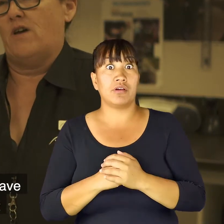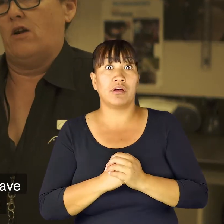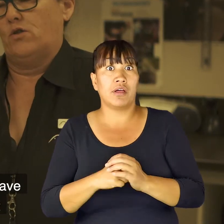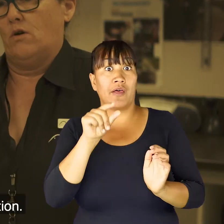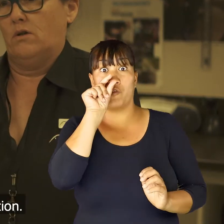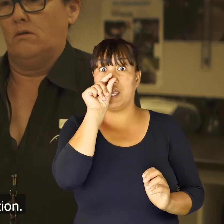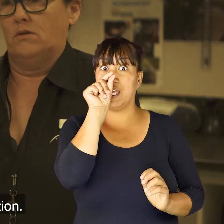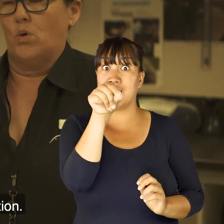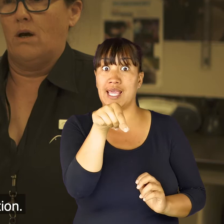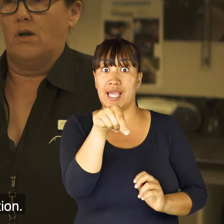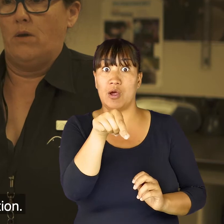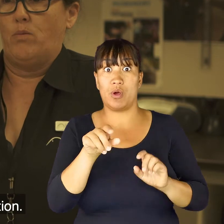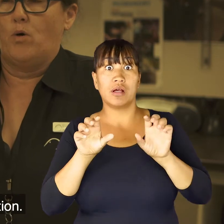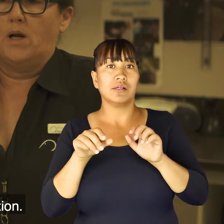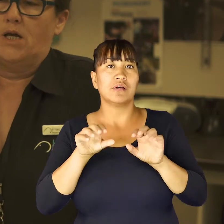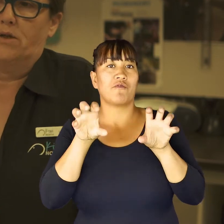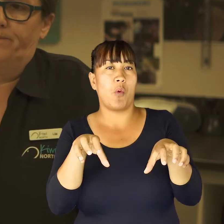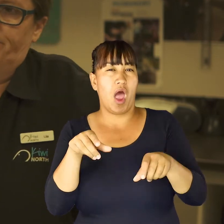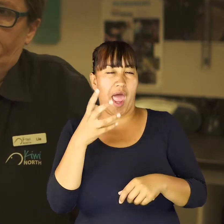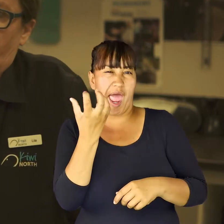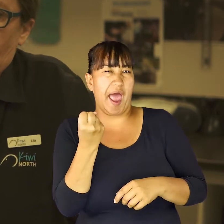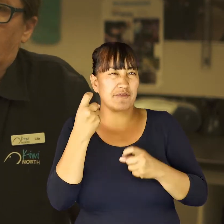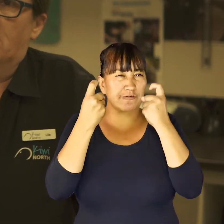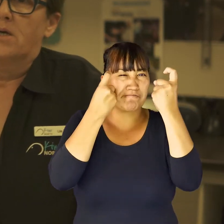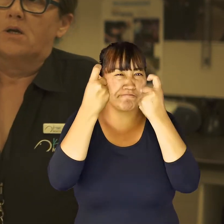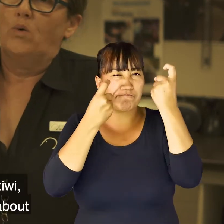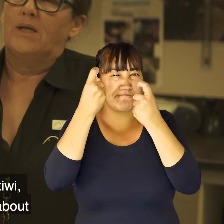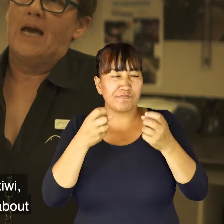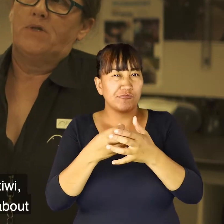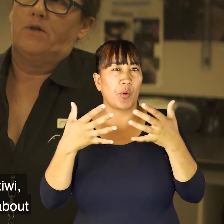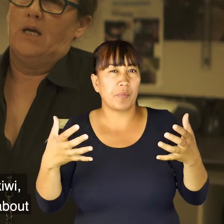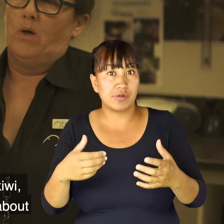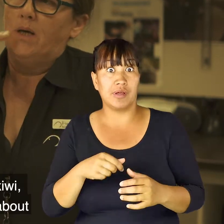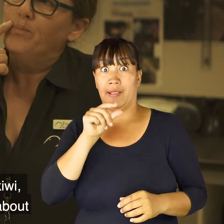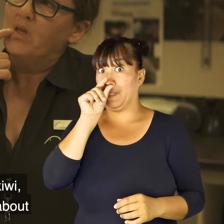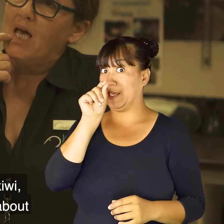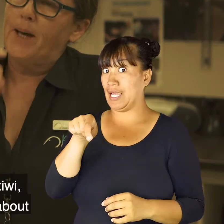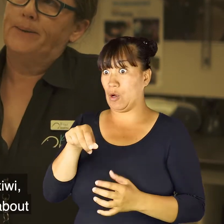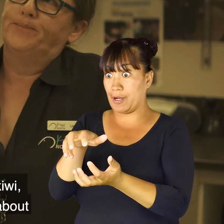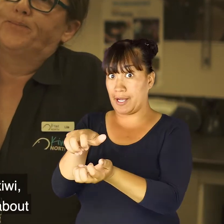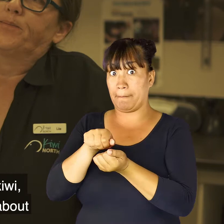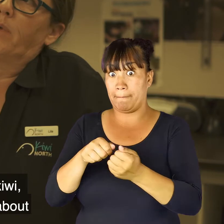direct effect on the wild kiwi population. So with captive kiwi,